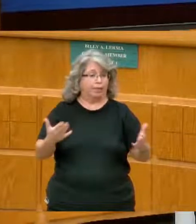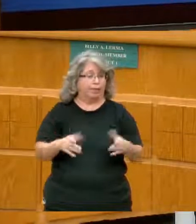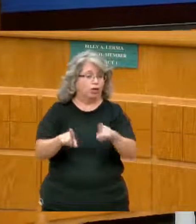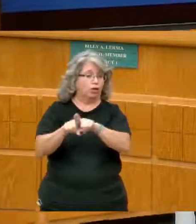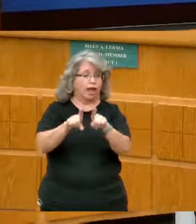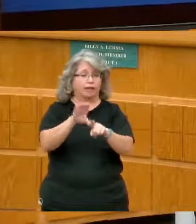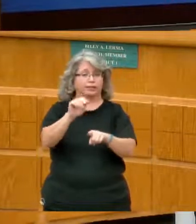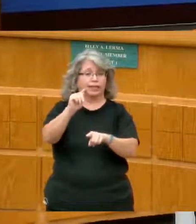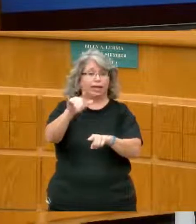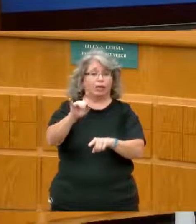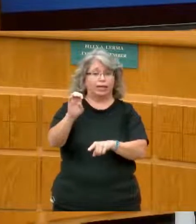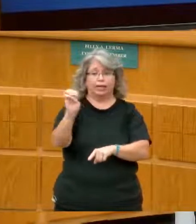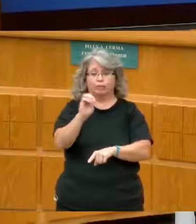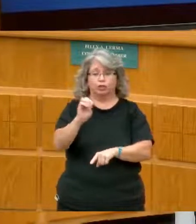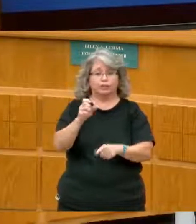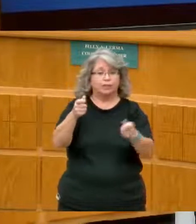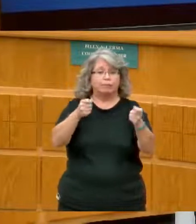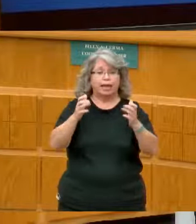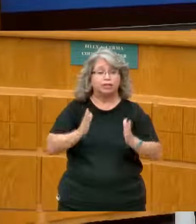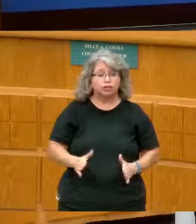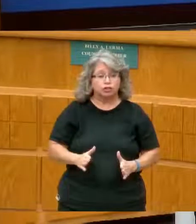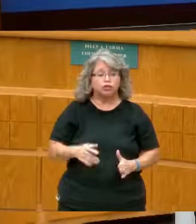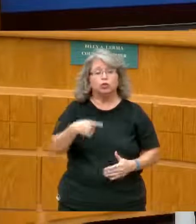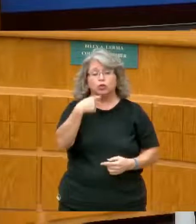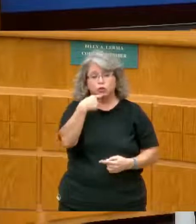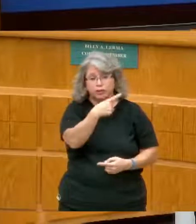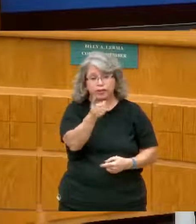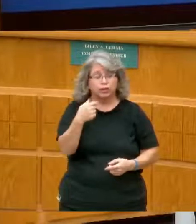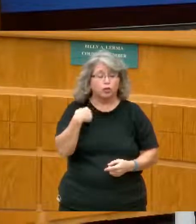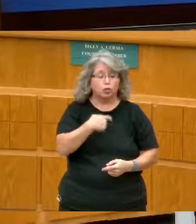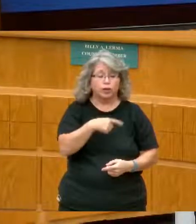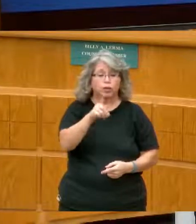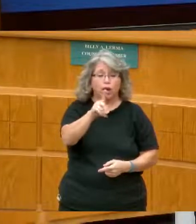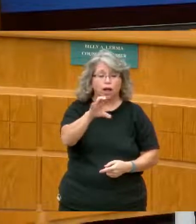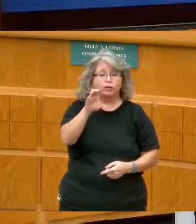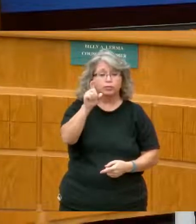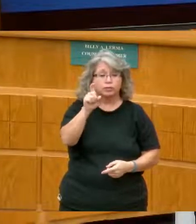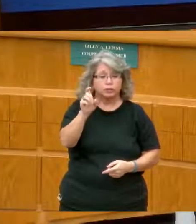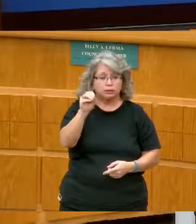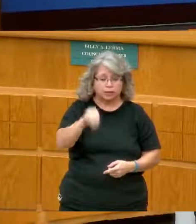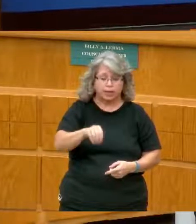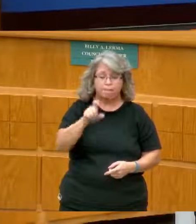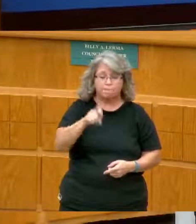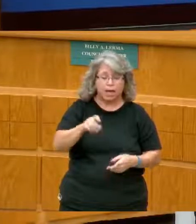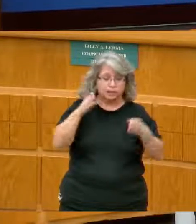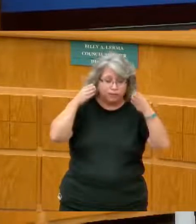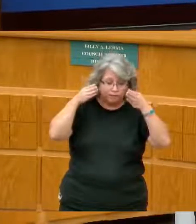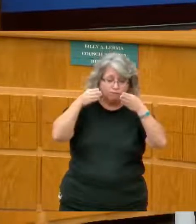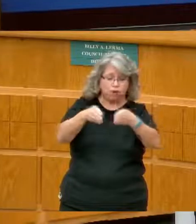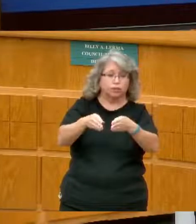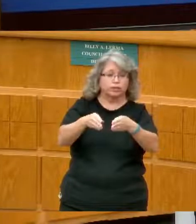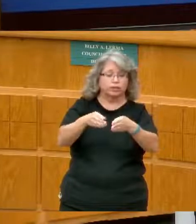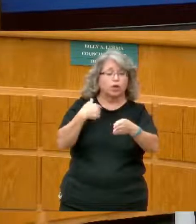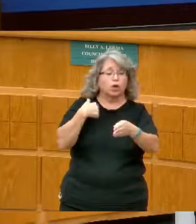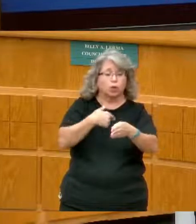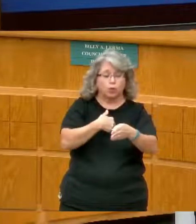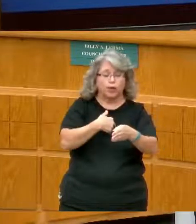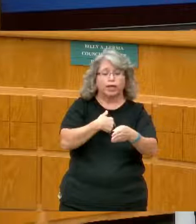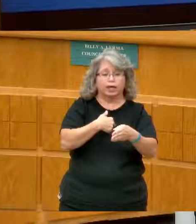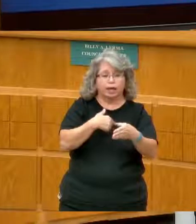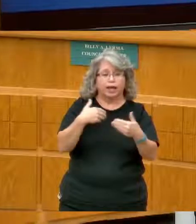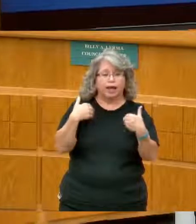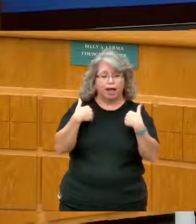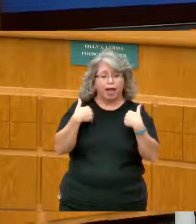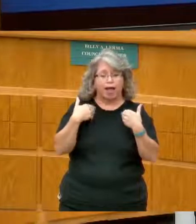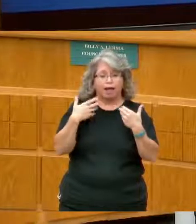100% focused on is this response. We have boosted, literally, testing. I am so happy and proud to tell you that